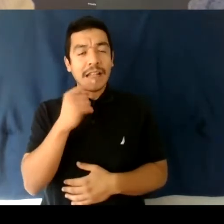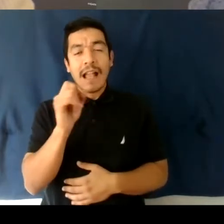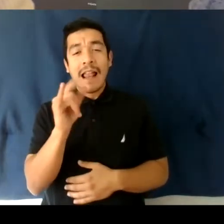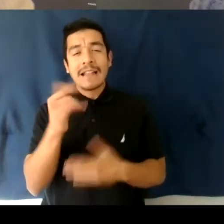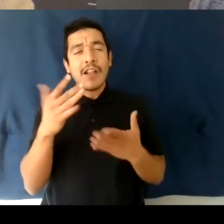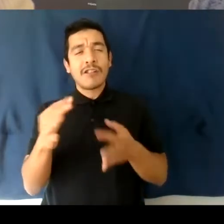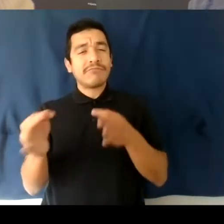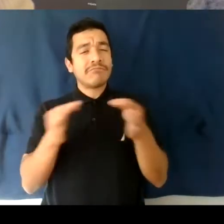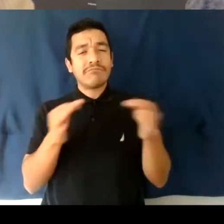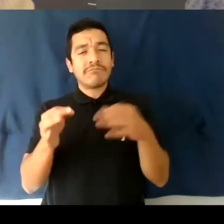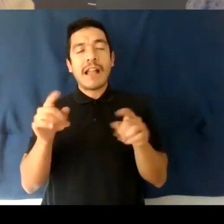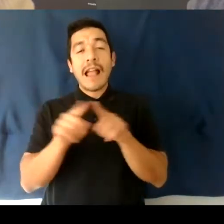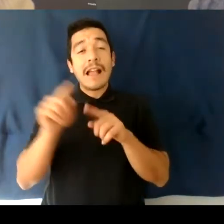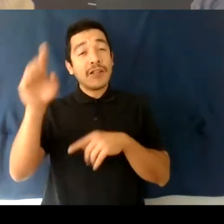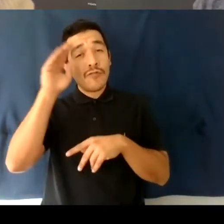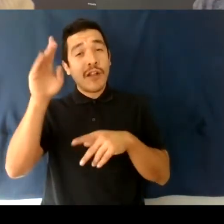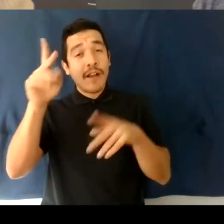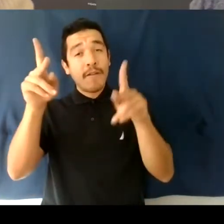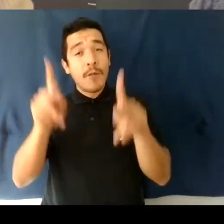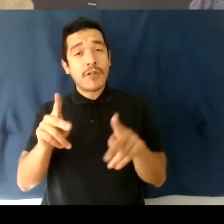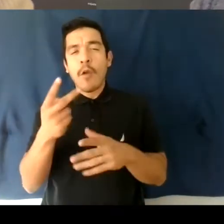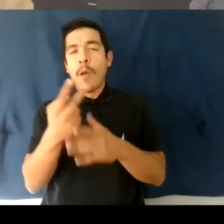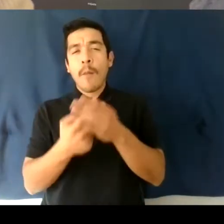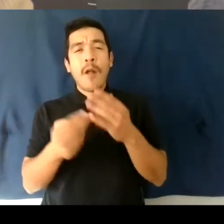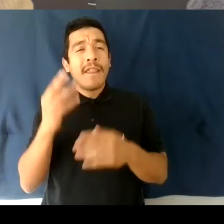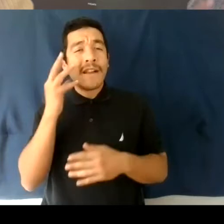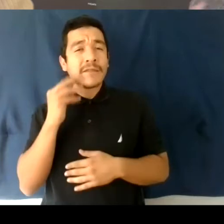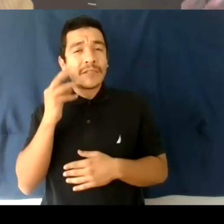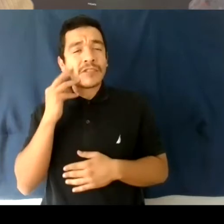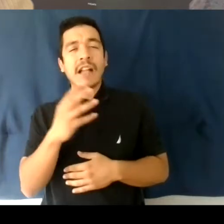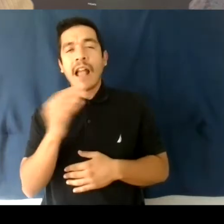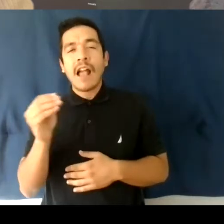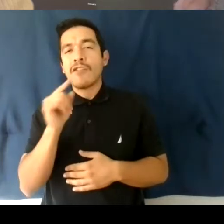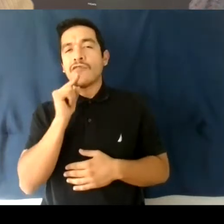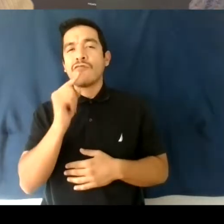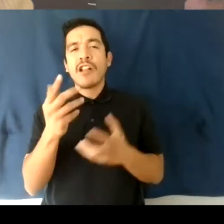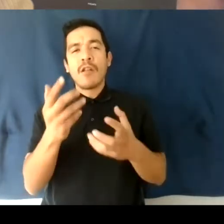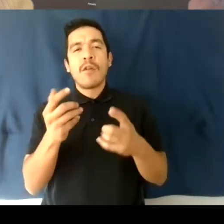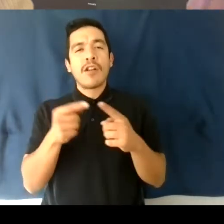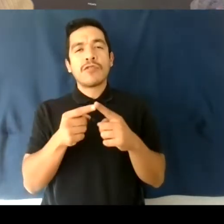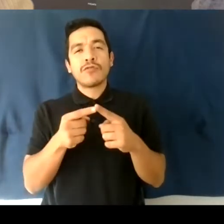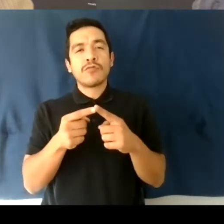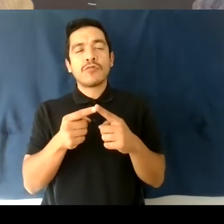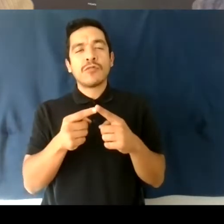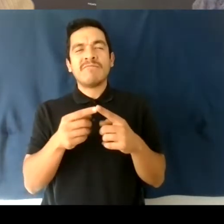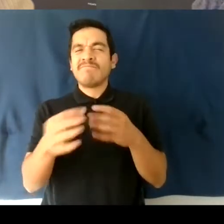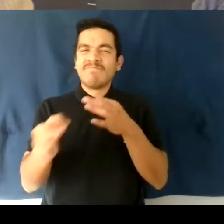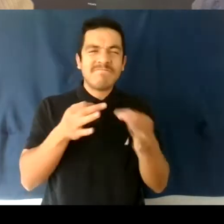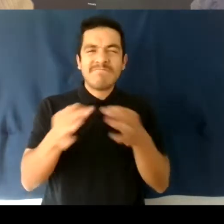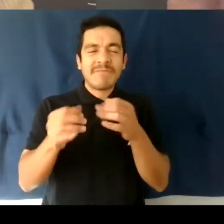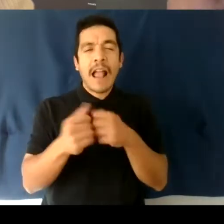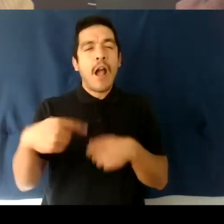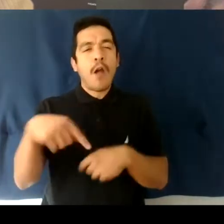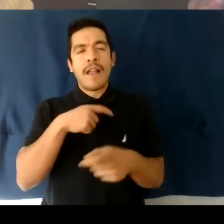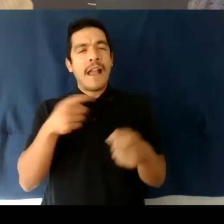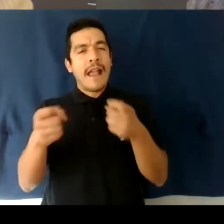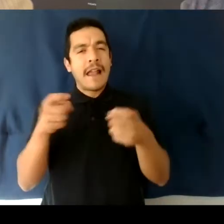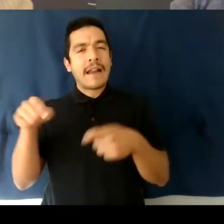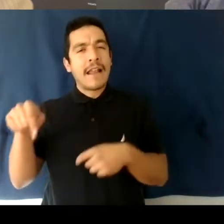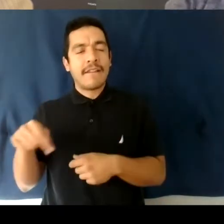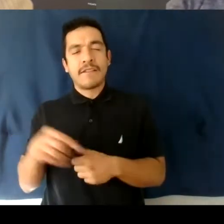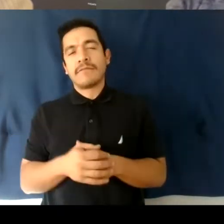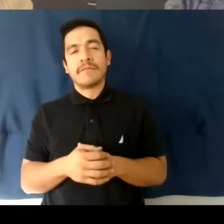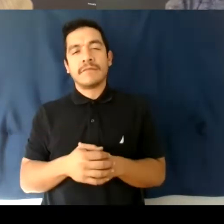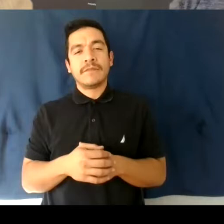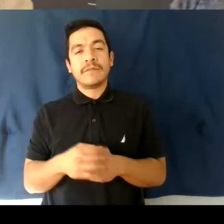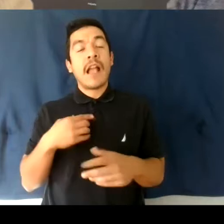as a creative, we both experience and really want to tackle and talk about how we handle it. So I will start